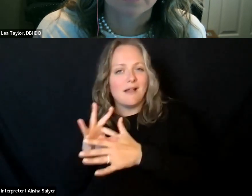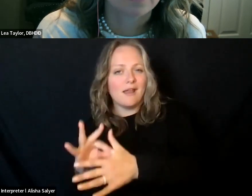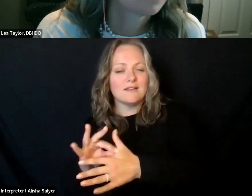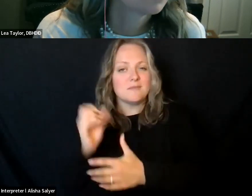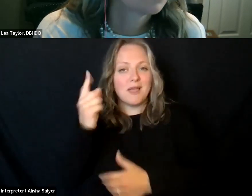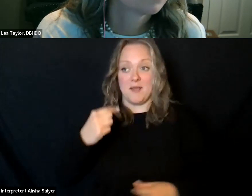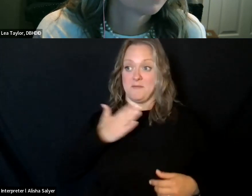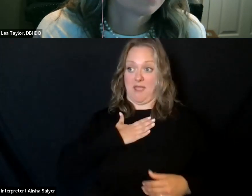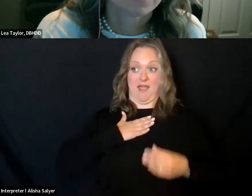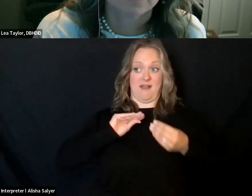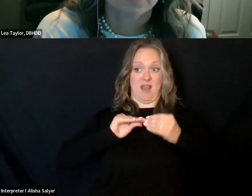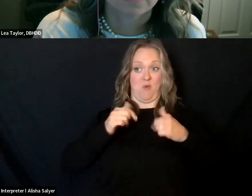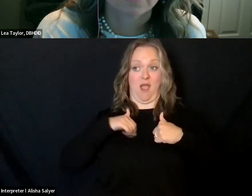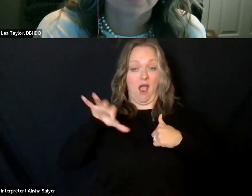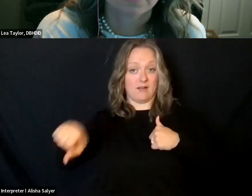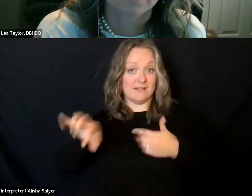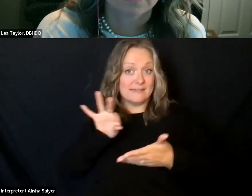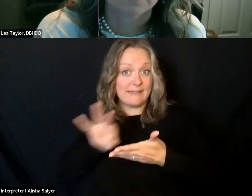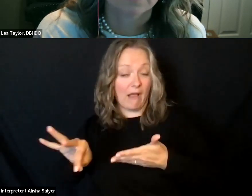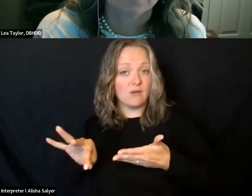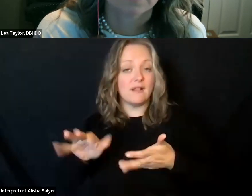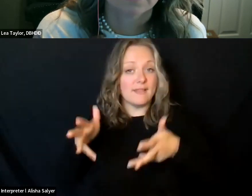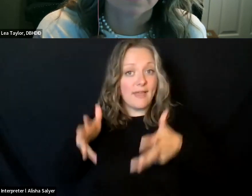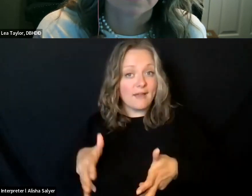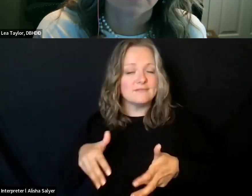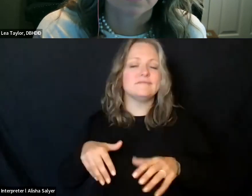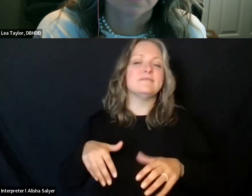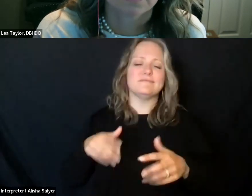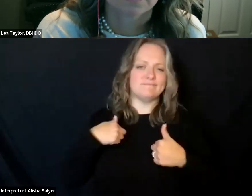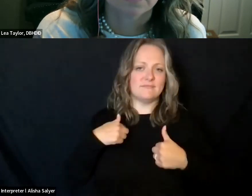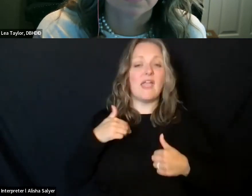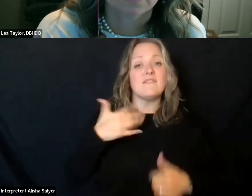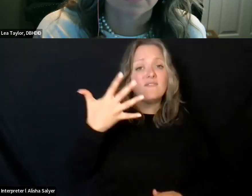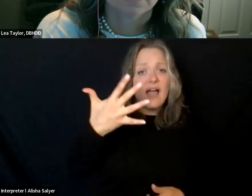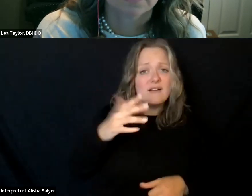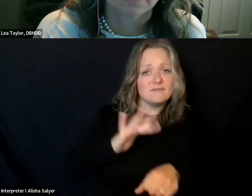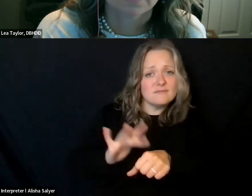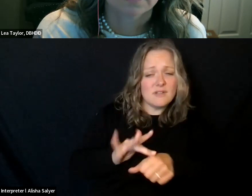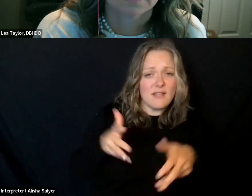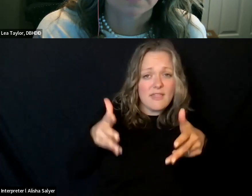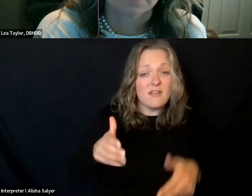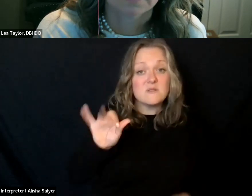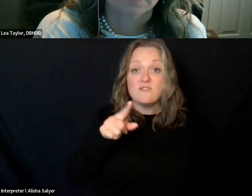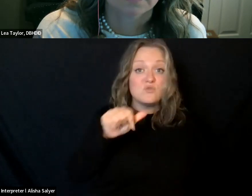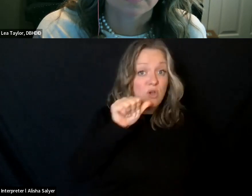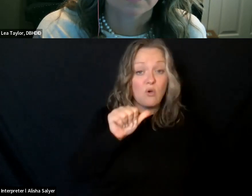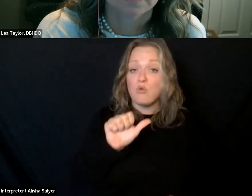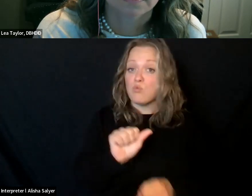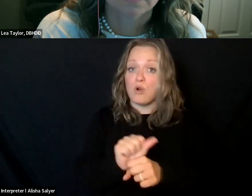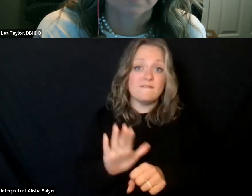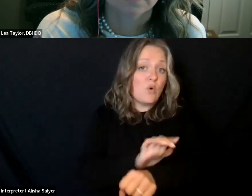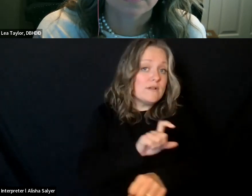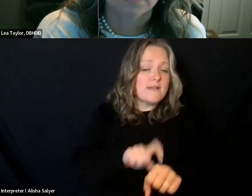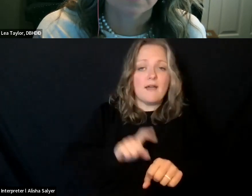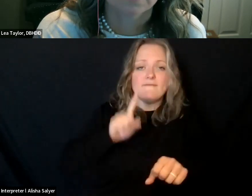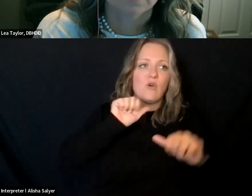that means we have about 5 spots left. If you are somebody who is not employed full-time at an agency of